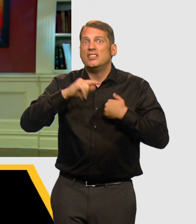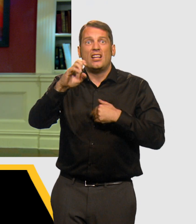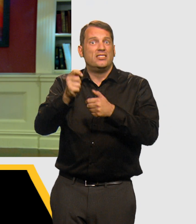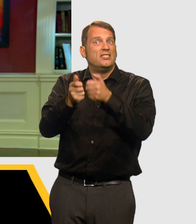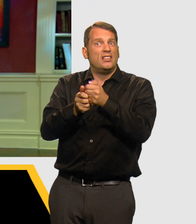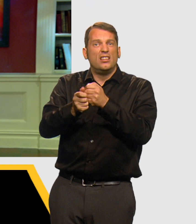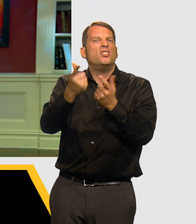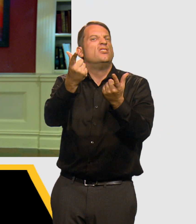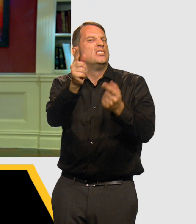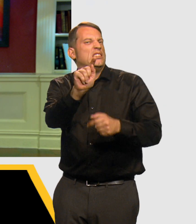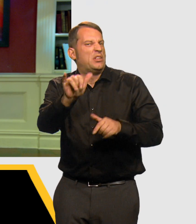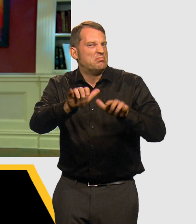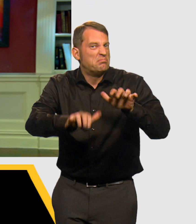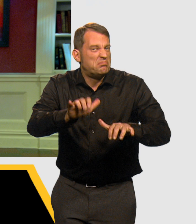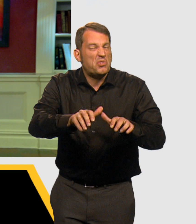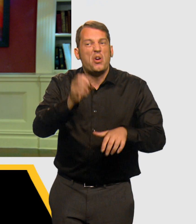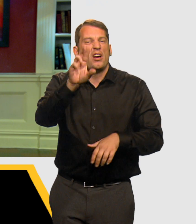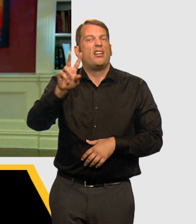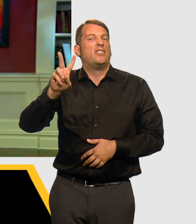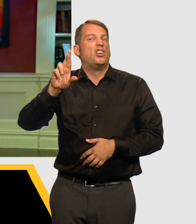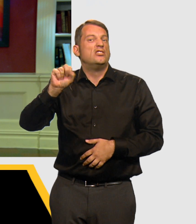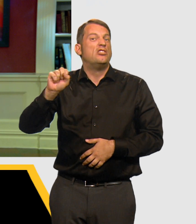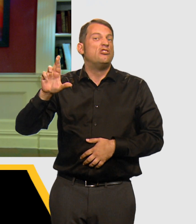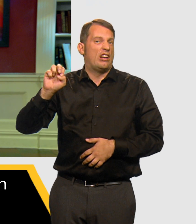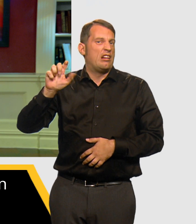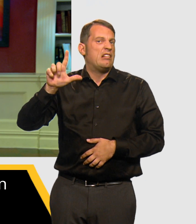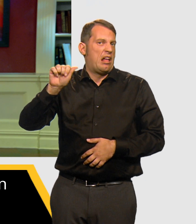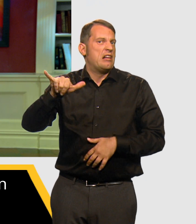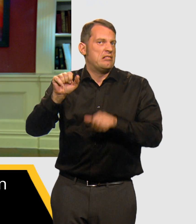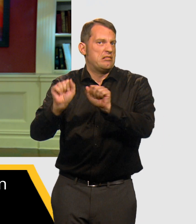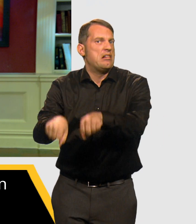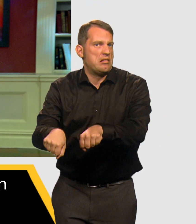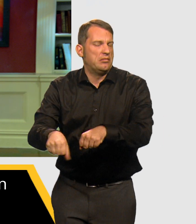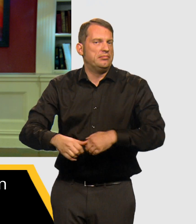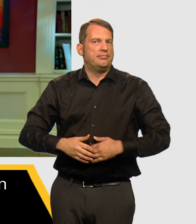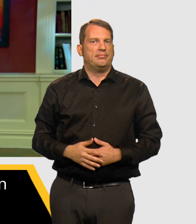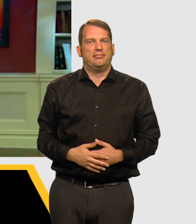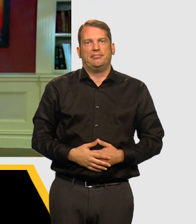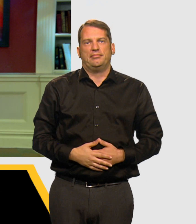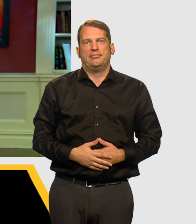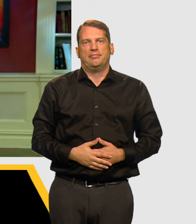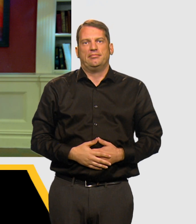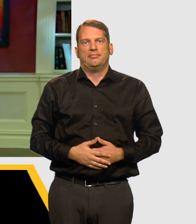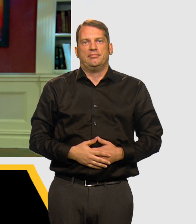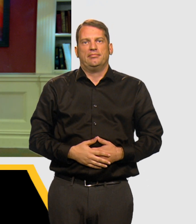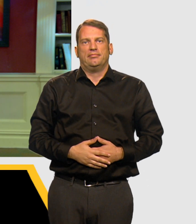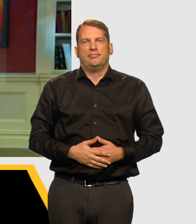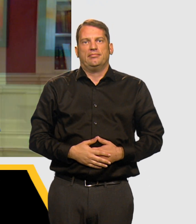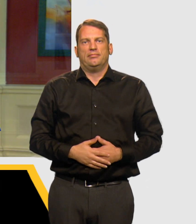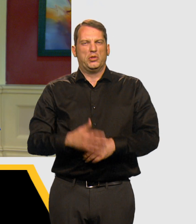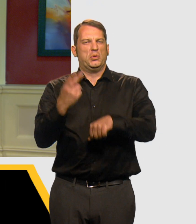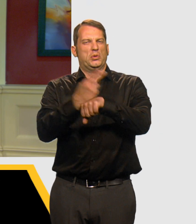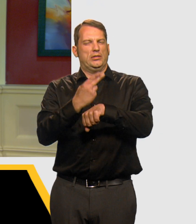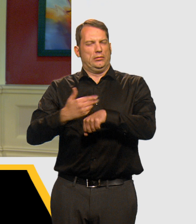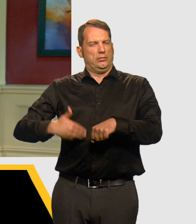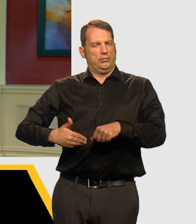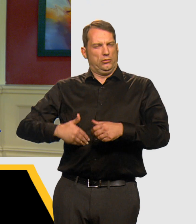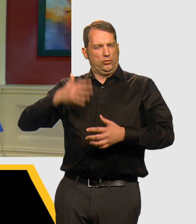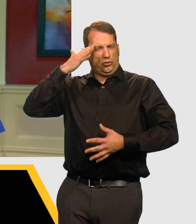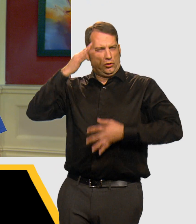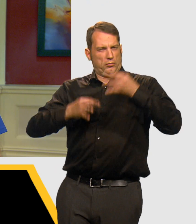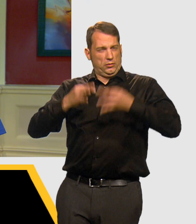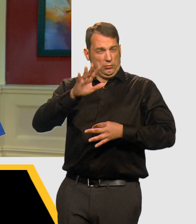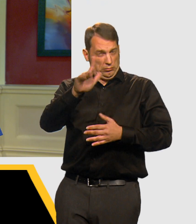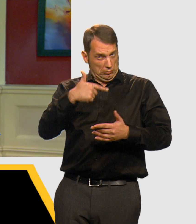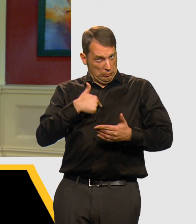text feature is unavailable, use a TTY or a telecommunications relay service if possible. Use your best